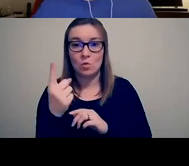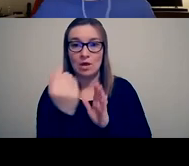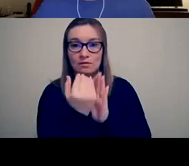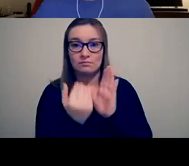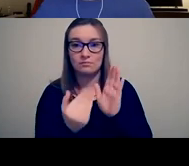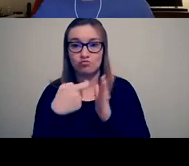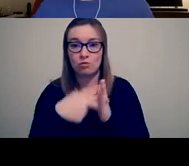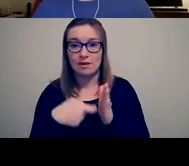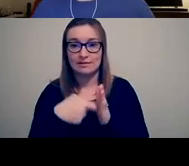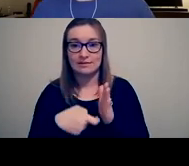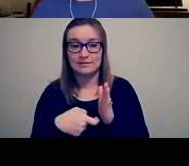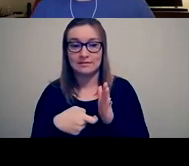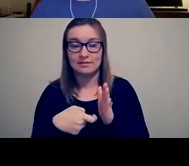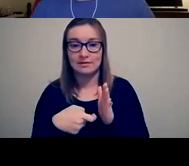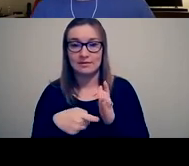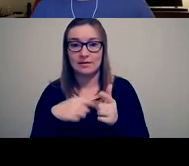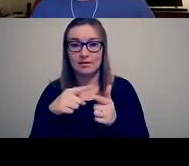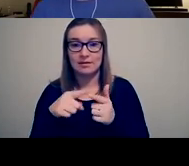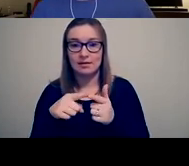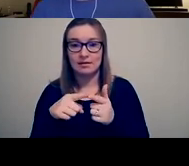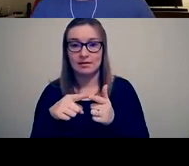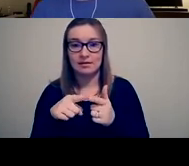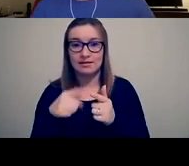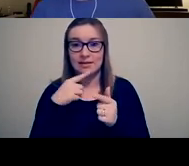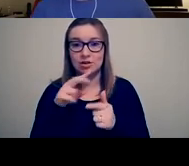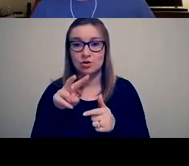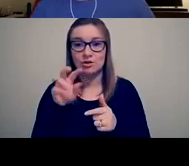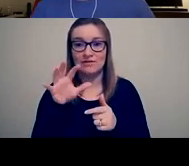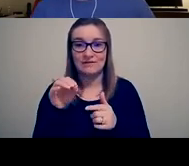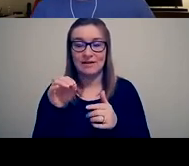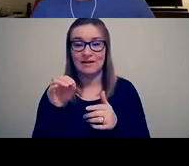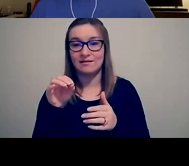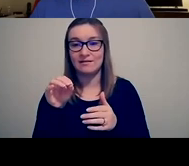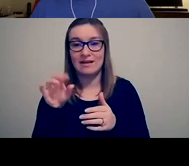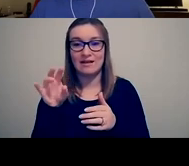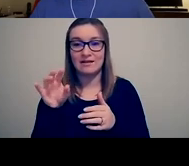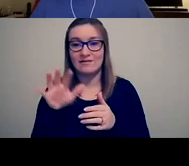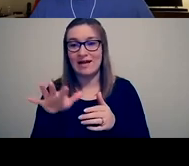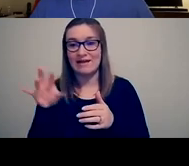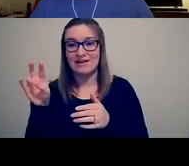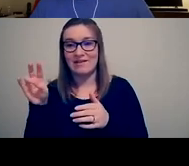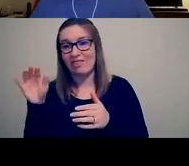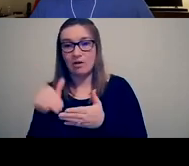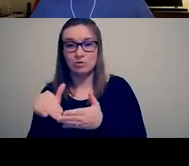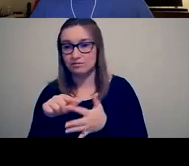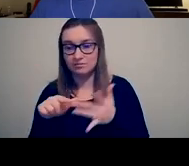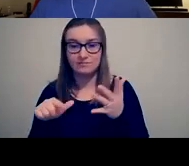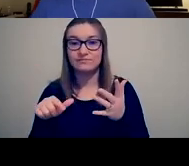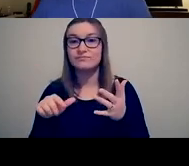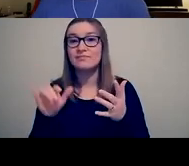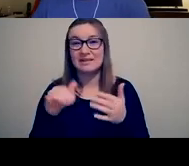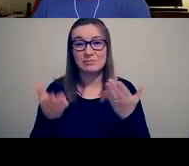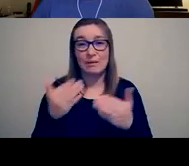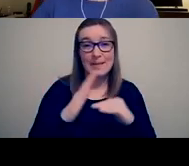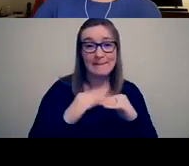then left right slider, 255,700. That's another set of prices, right? It's probably the min and max,